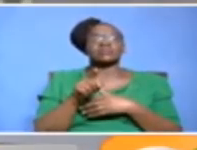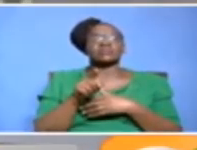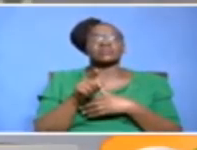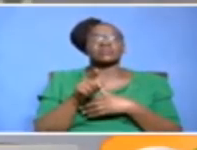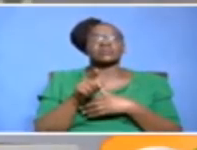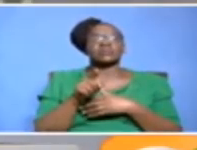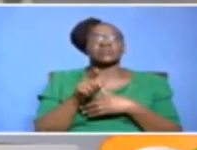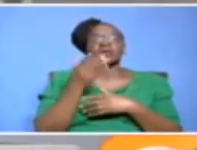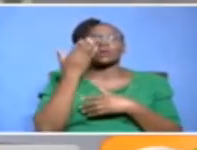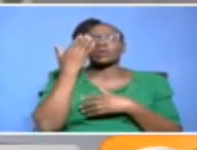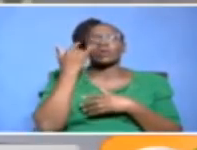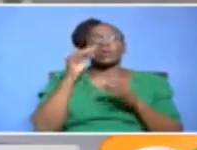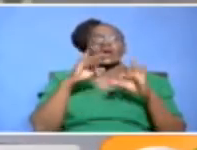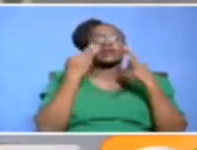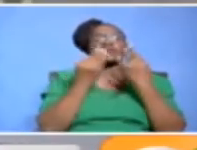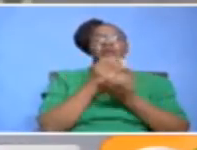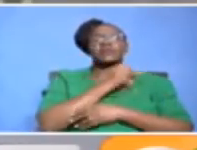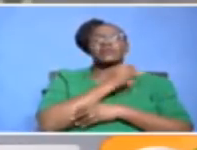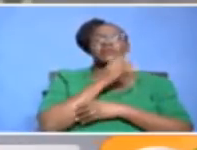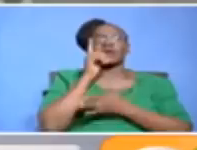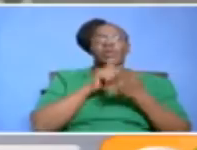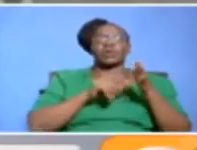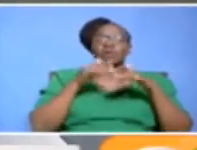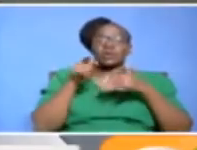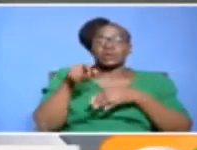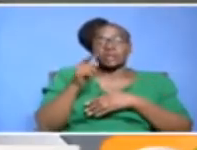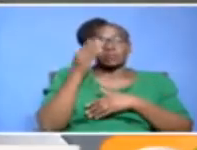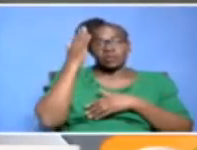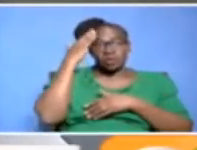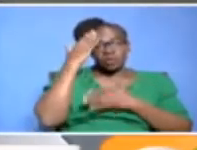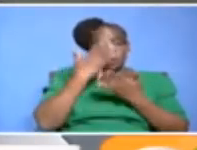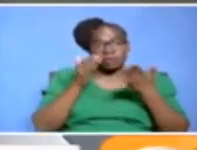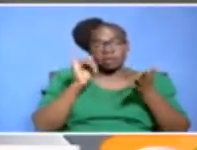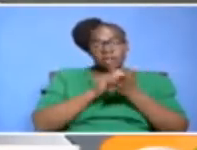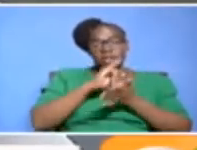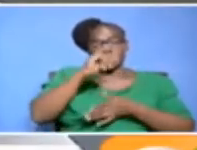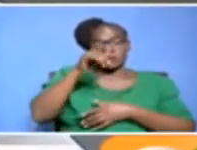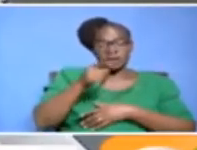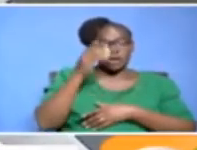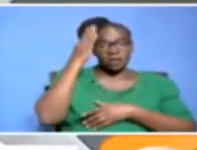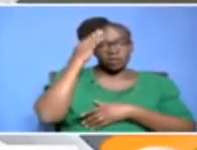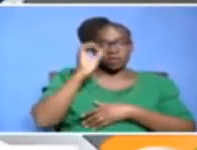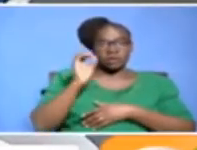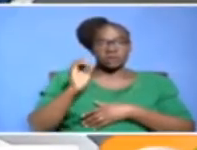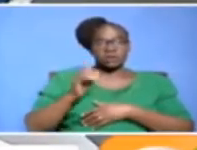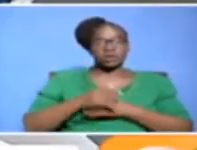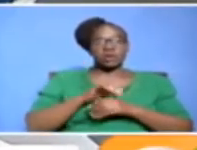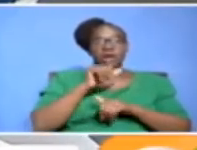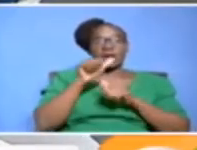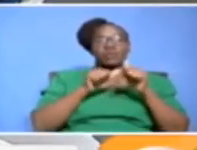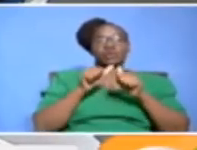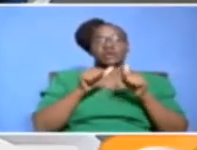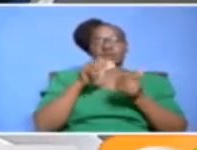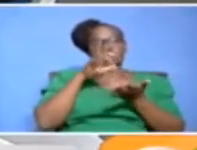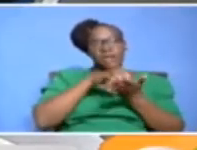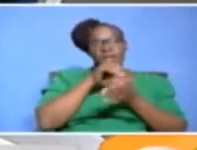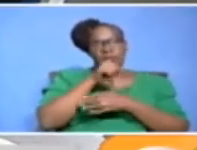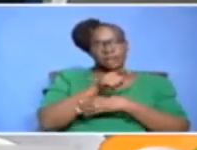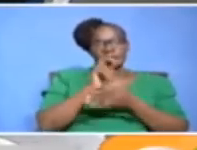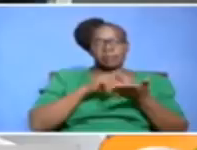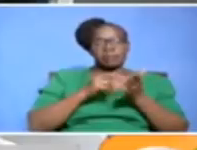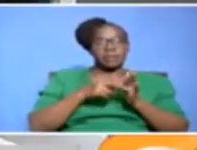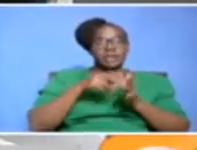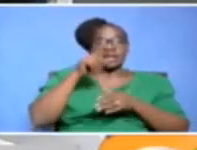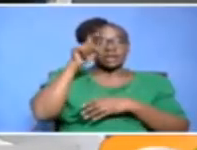what is making the family fear? Do they know something that the judge doesn't know about that case? Right. So this should